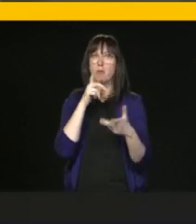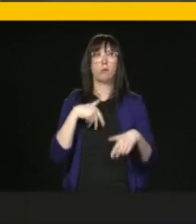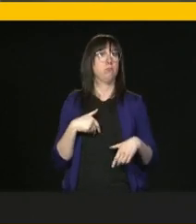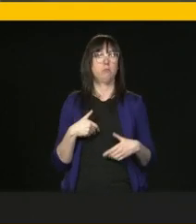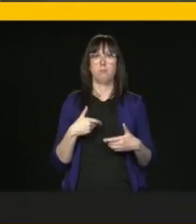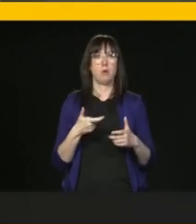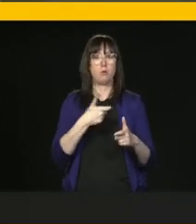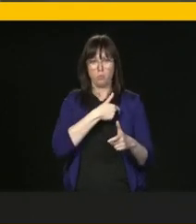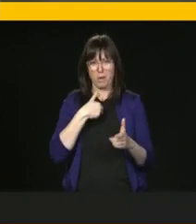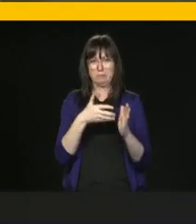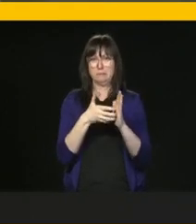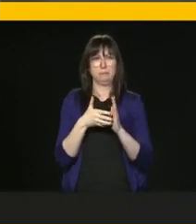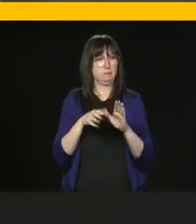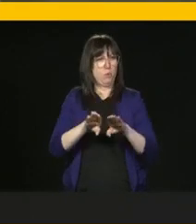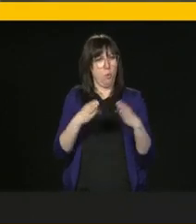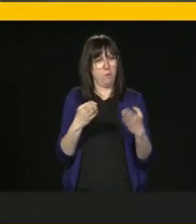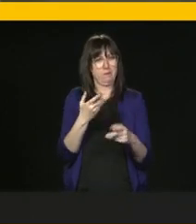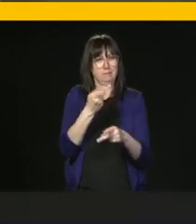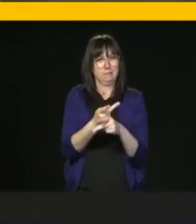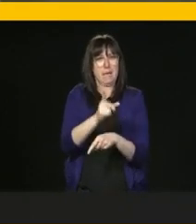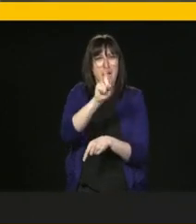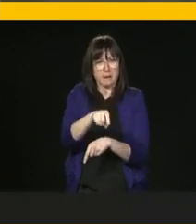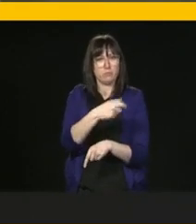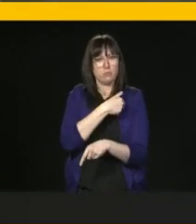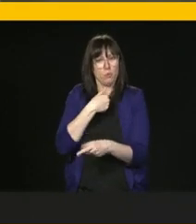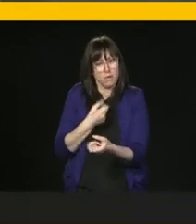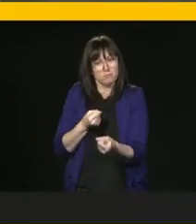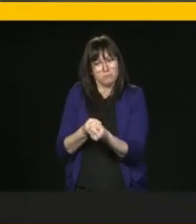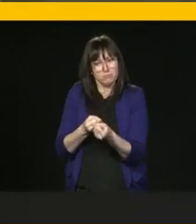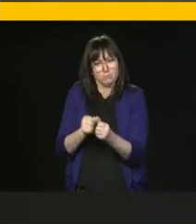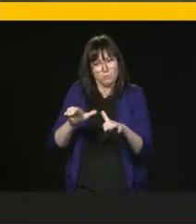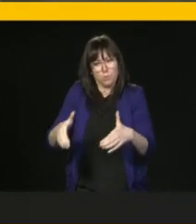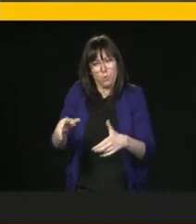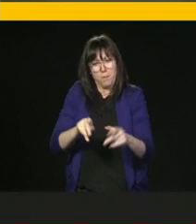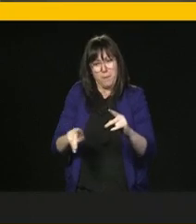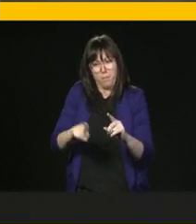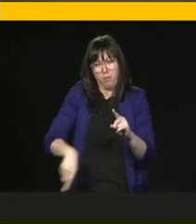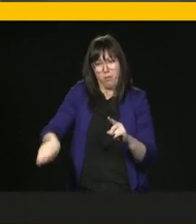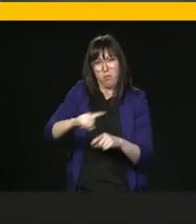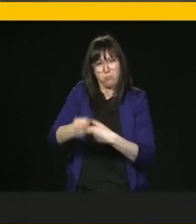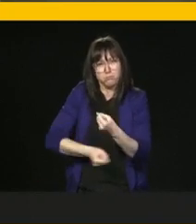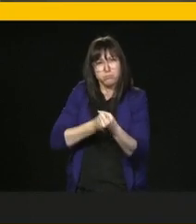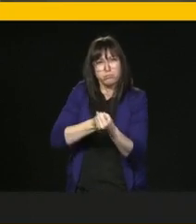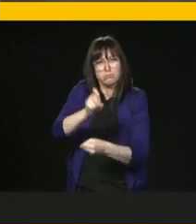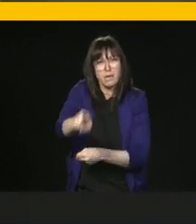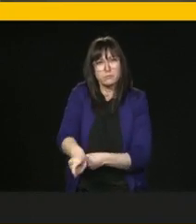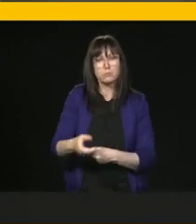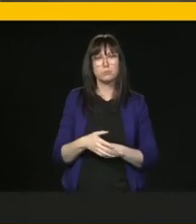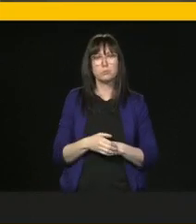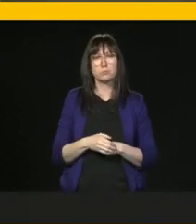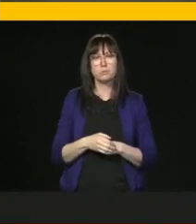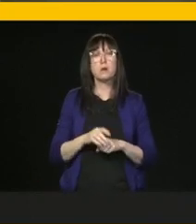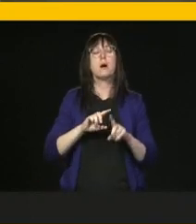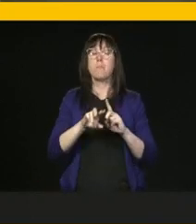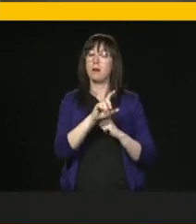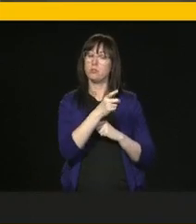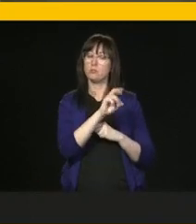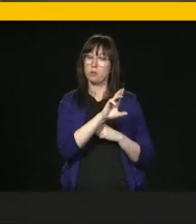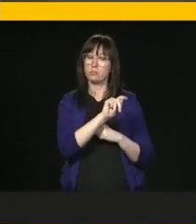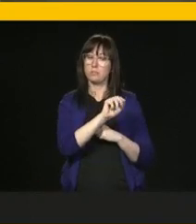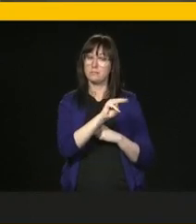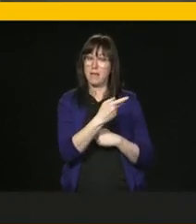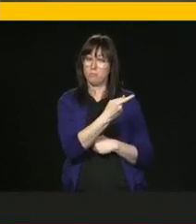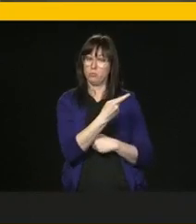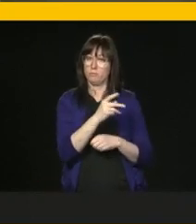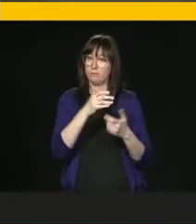providing an essential service to a group of people or another. But I think the message that Dr. Tam and I have been providing to Canadians over and over and